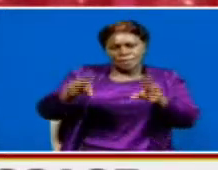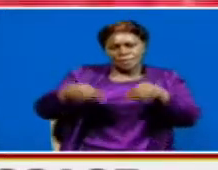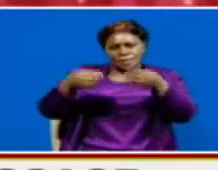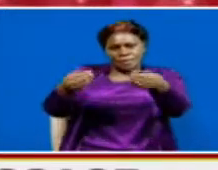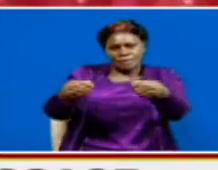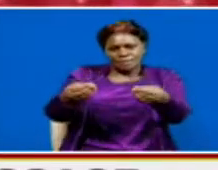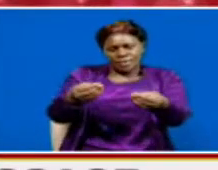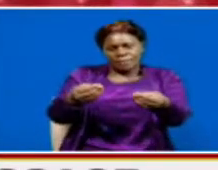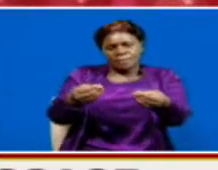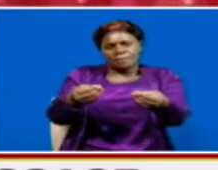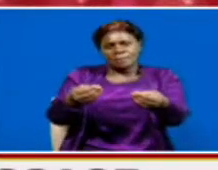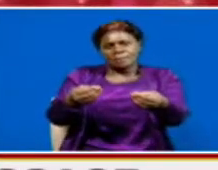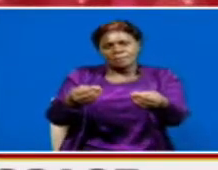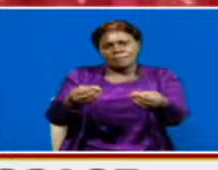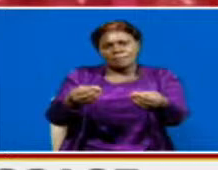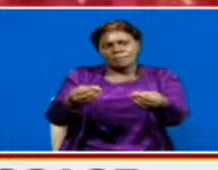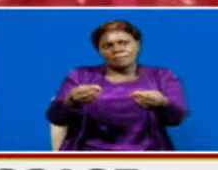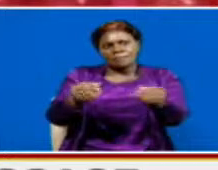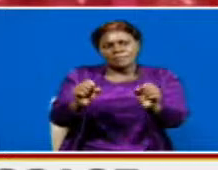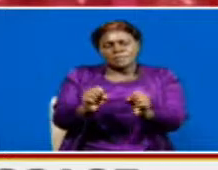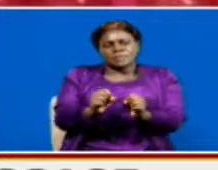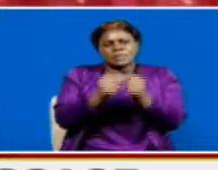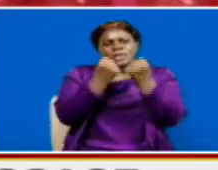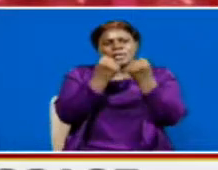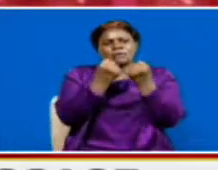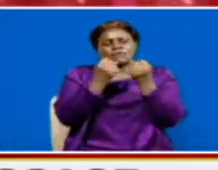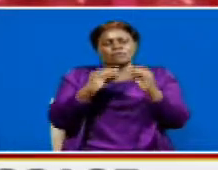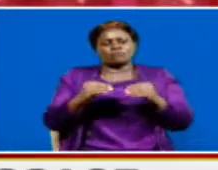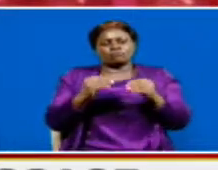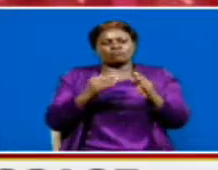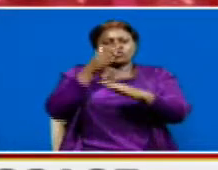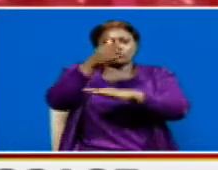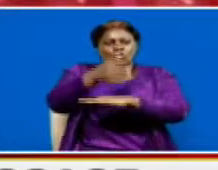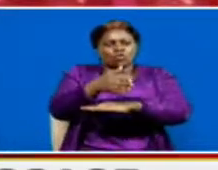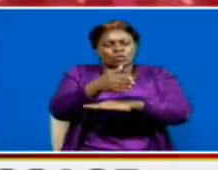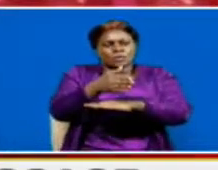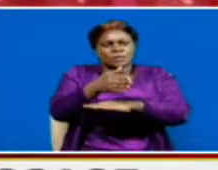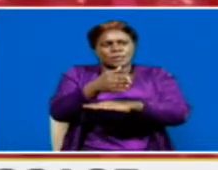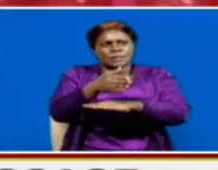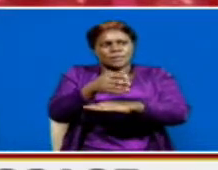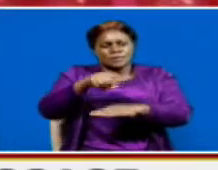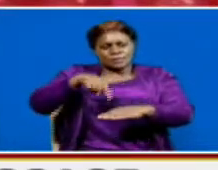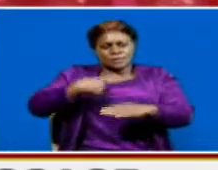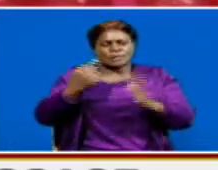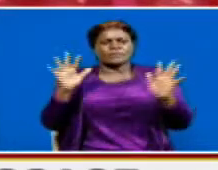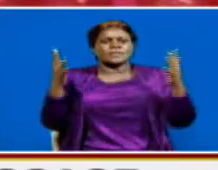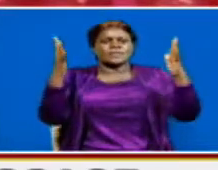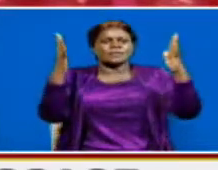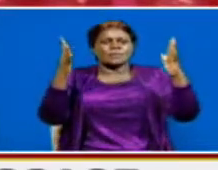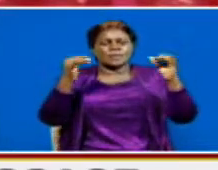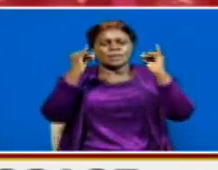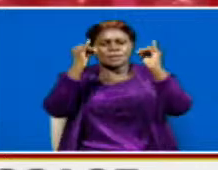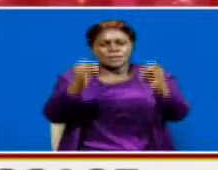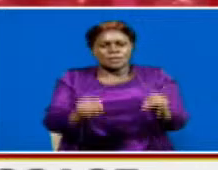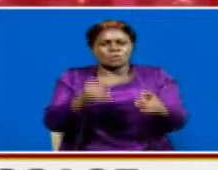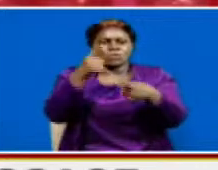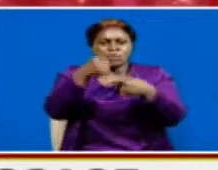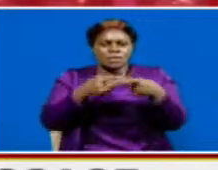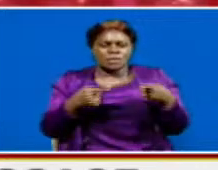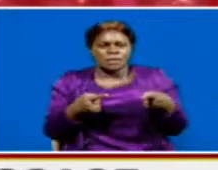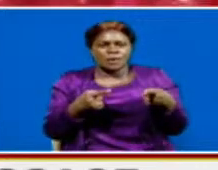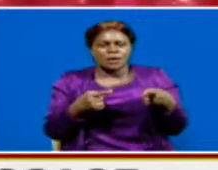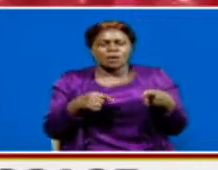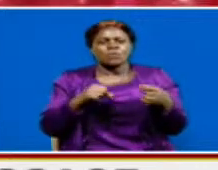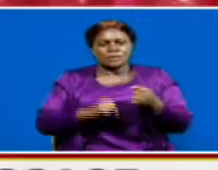them safe passage, even as we celebrate the new year.